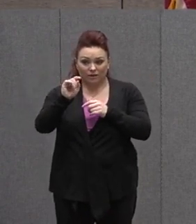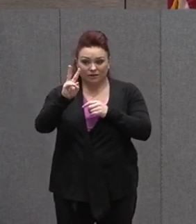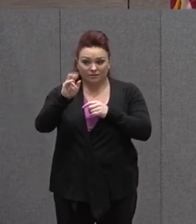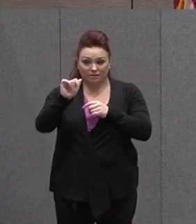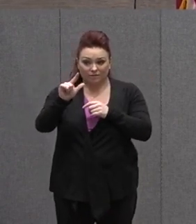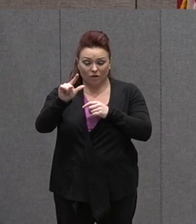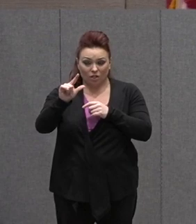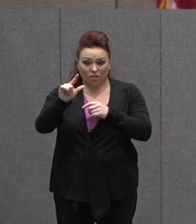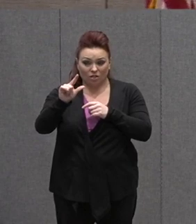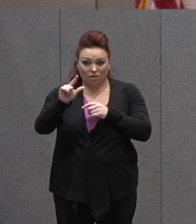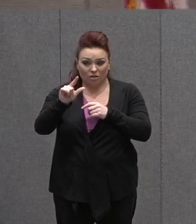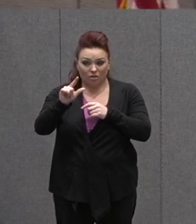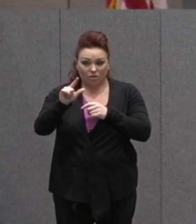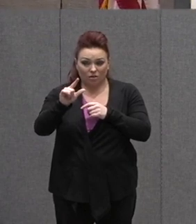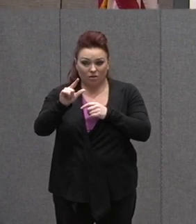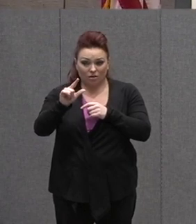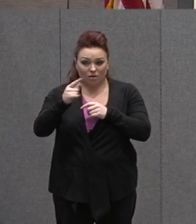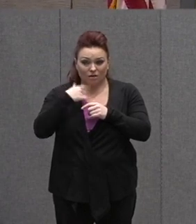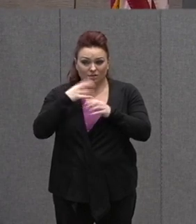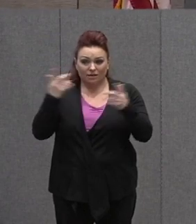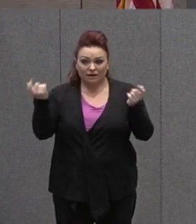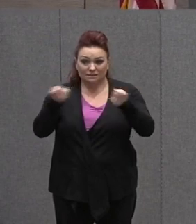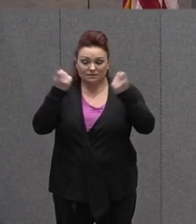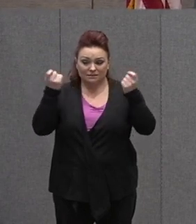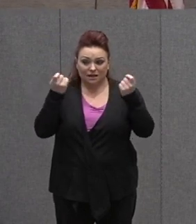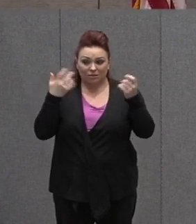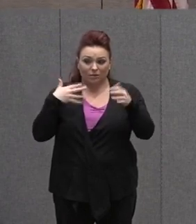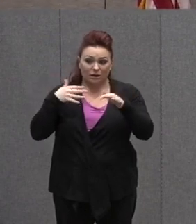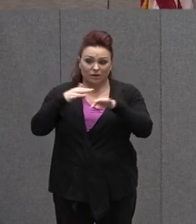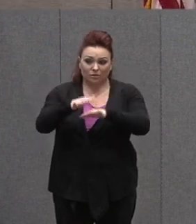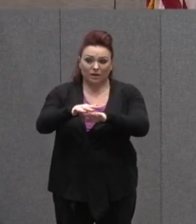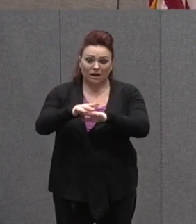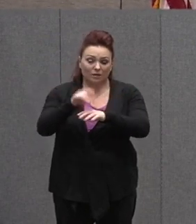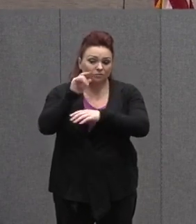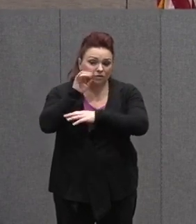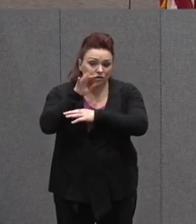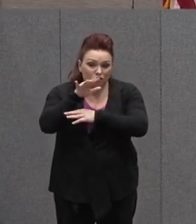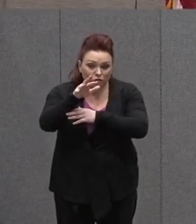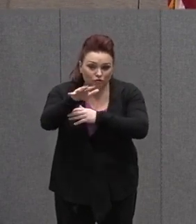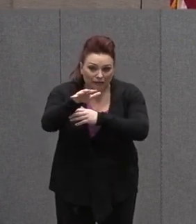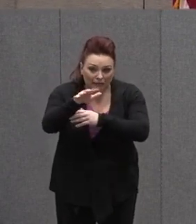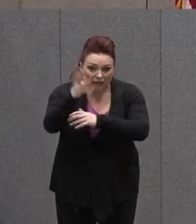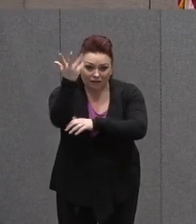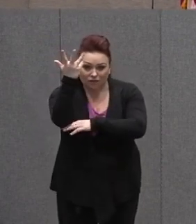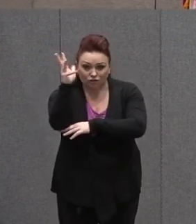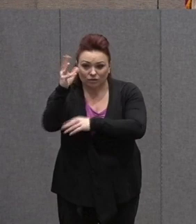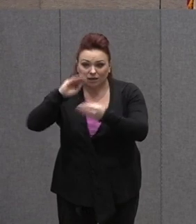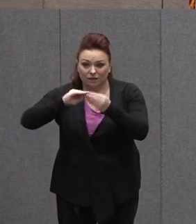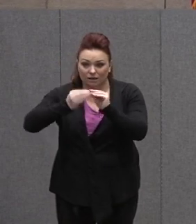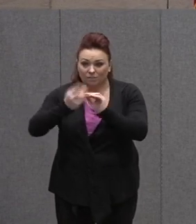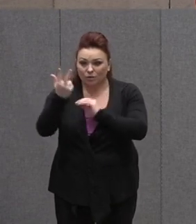they celebrated around the dragon tree. So I'm going to put that by the number three.